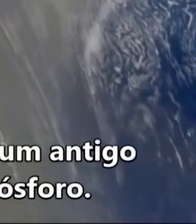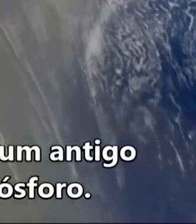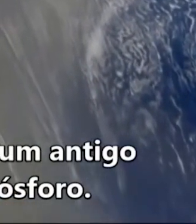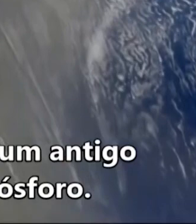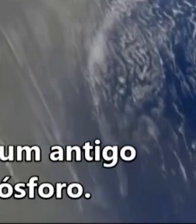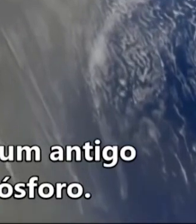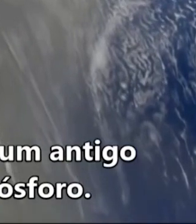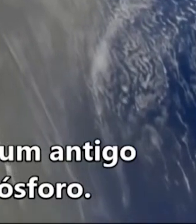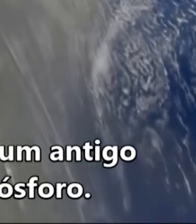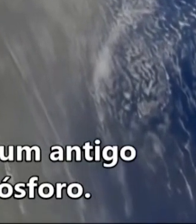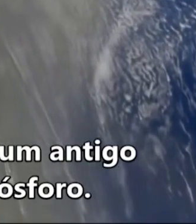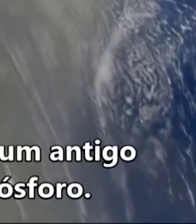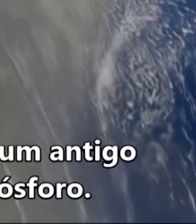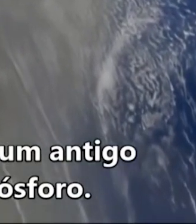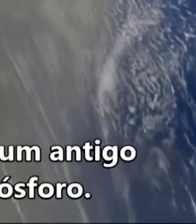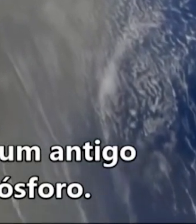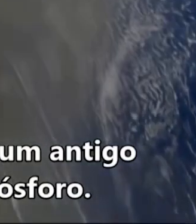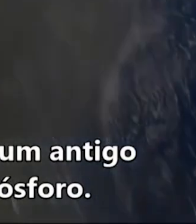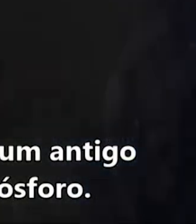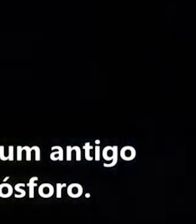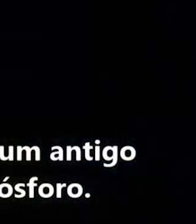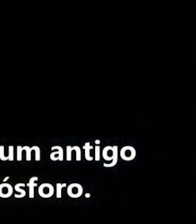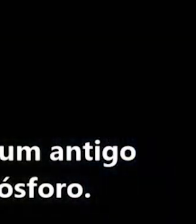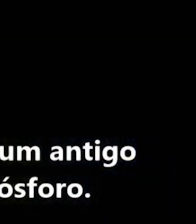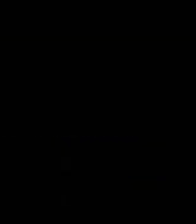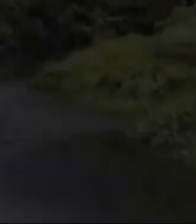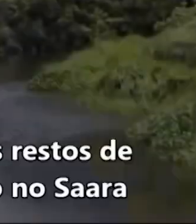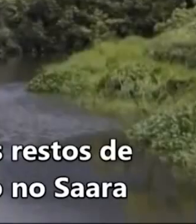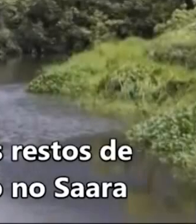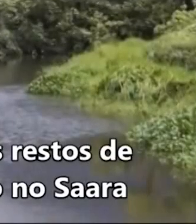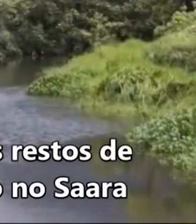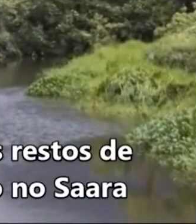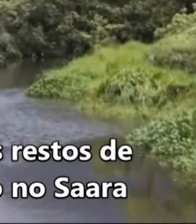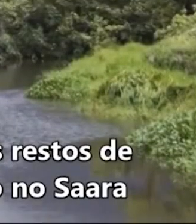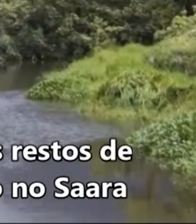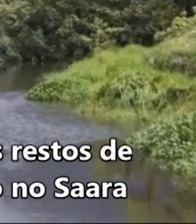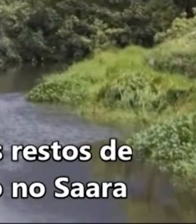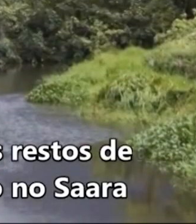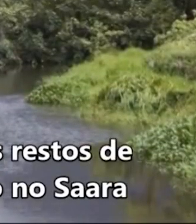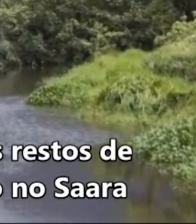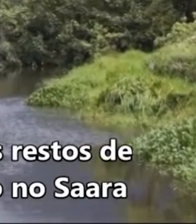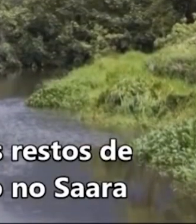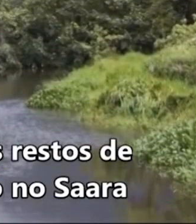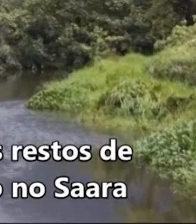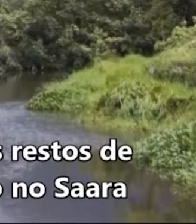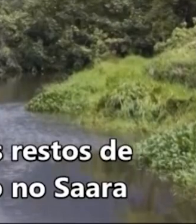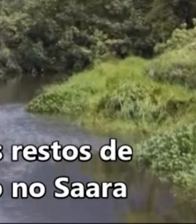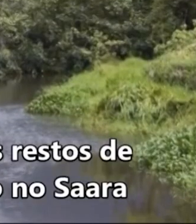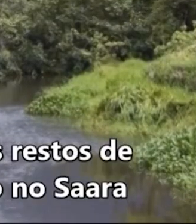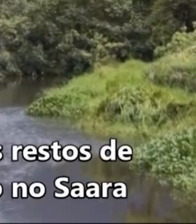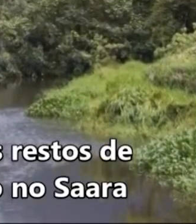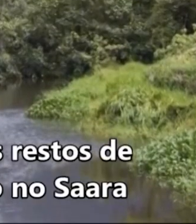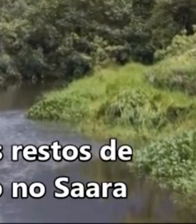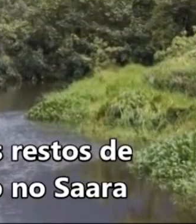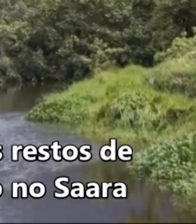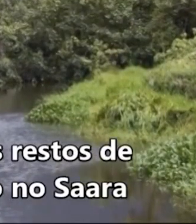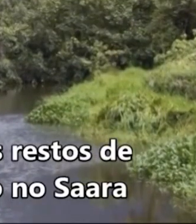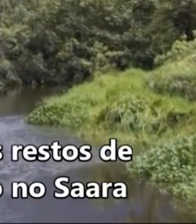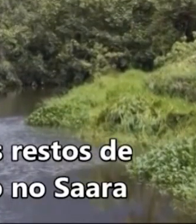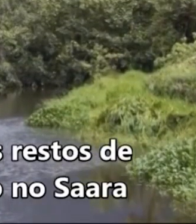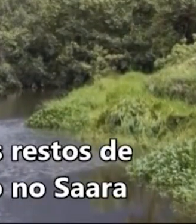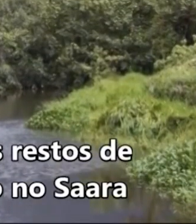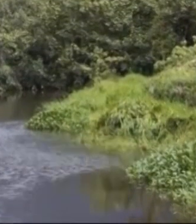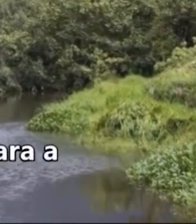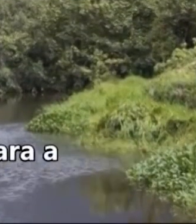an ancient lakebed in Chad, is rich in phosphorus. When it reaches the rainforest, the remains of long-dead organisms